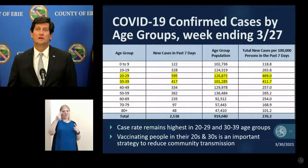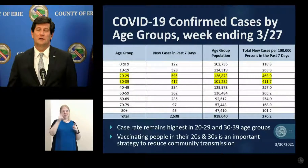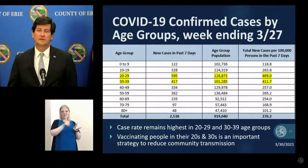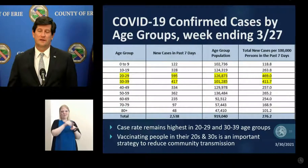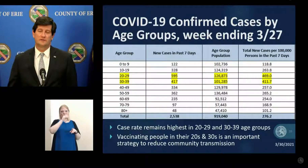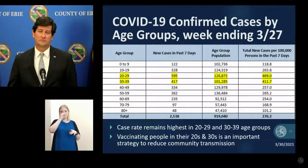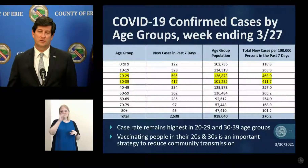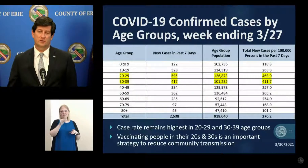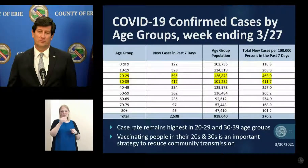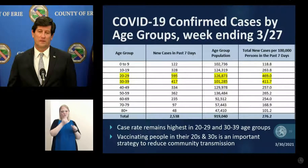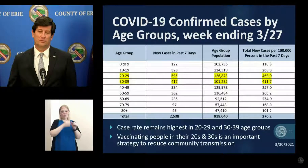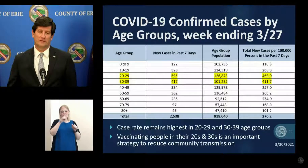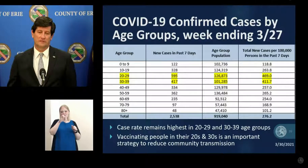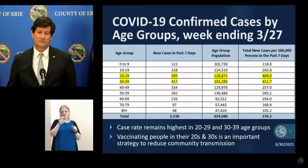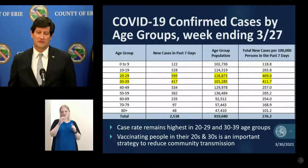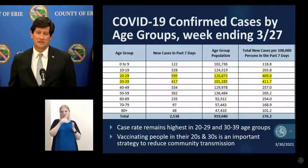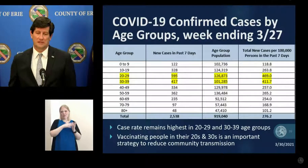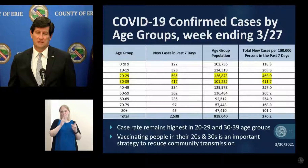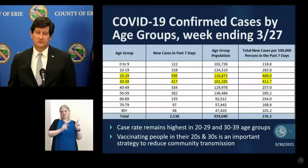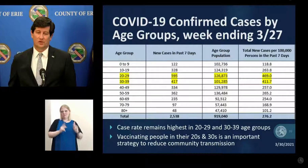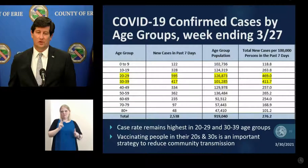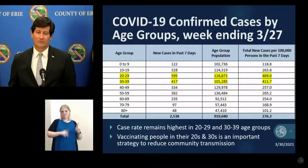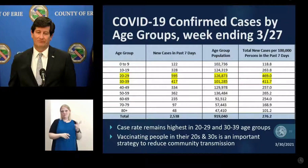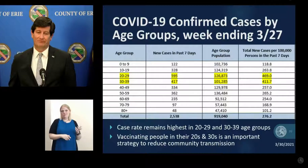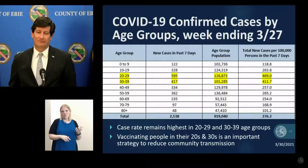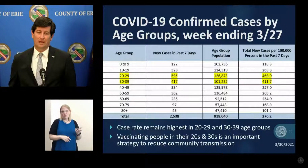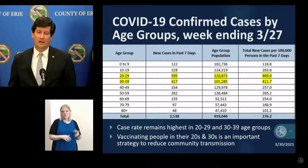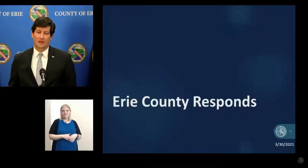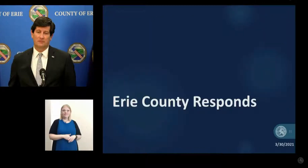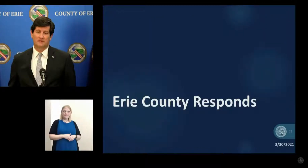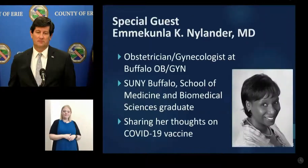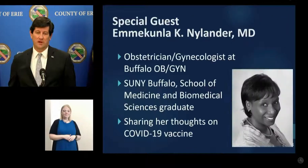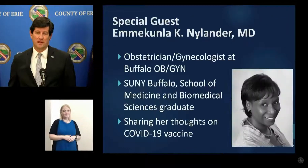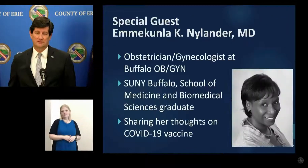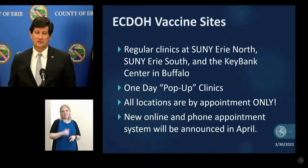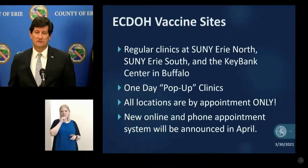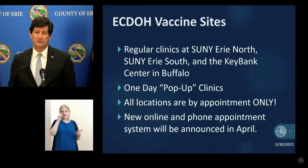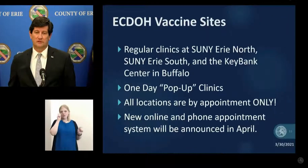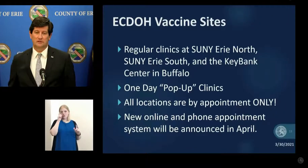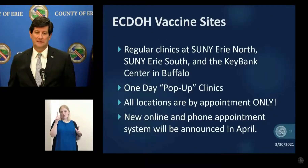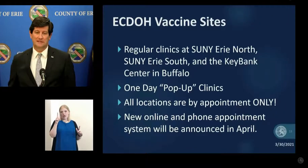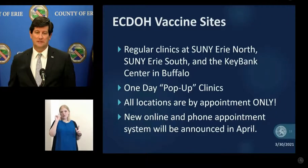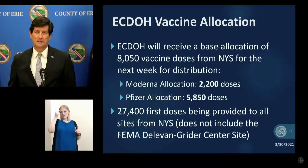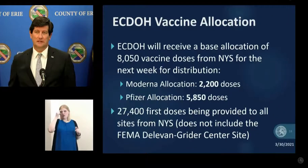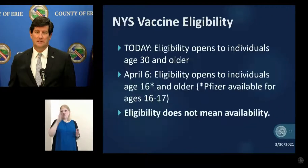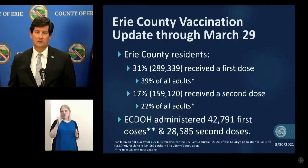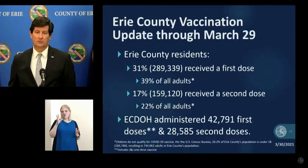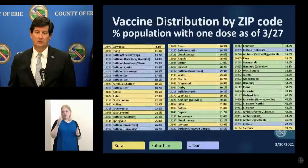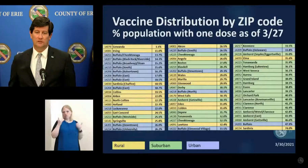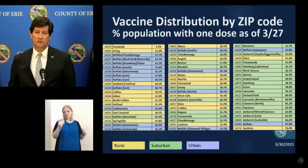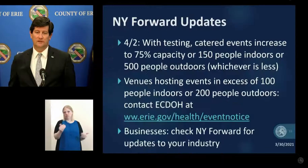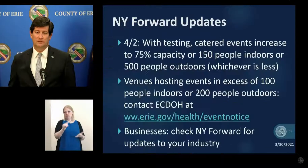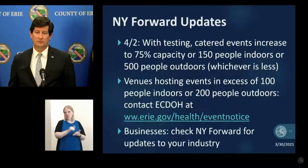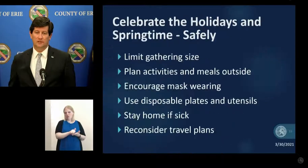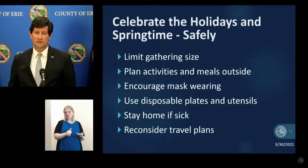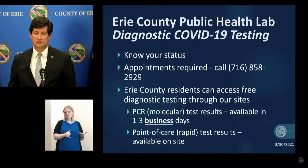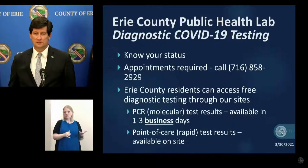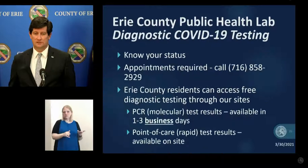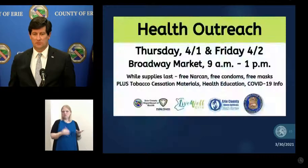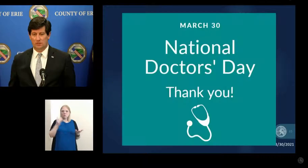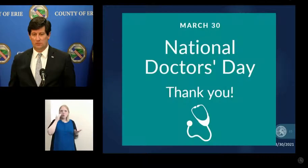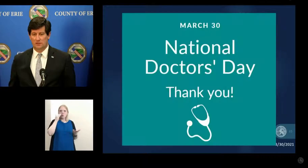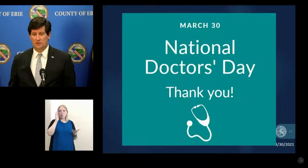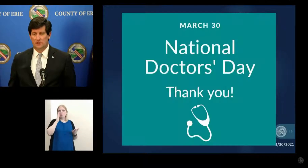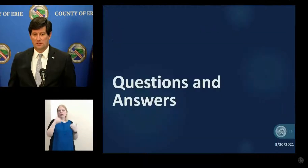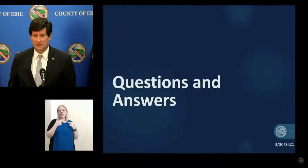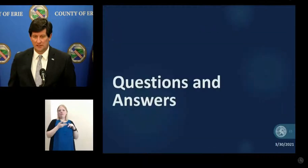our 100,000 per population. So I'm not surprised the governor did it. We knew that there would be an increase